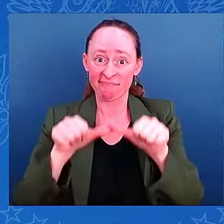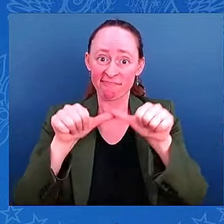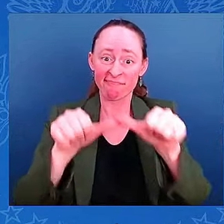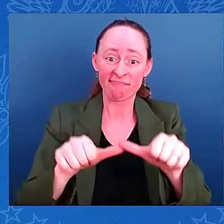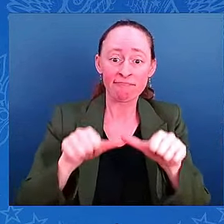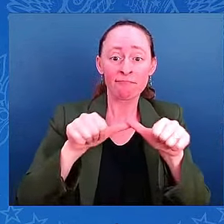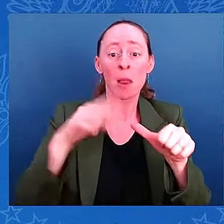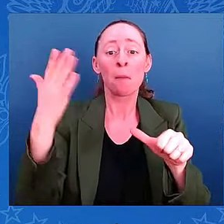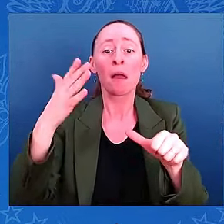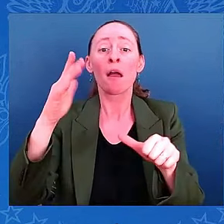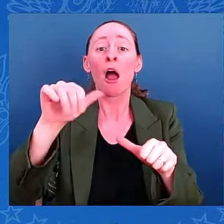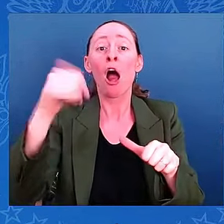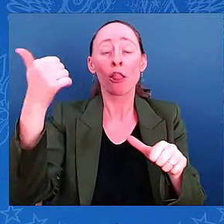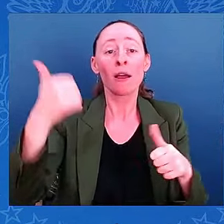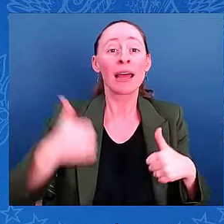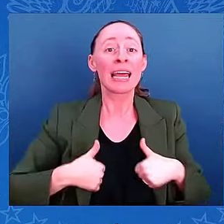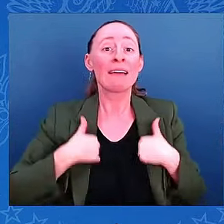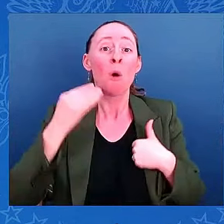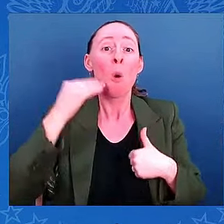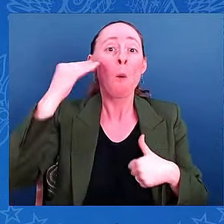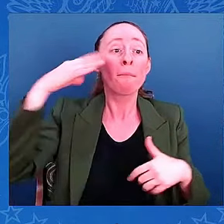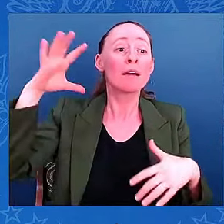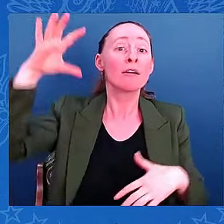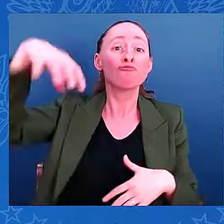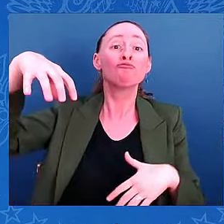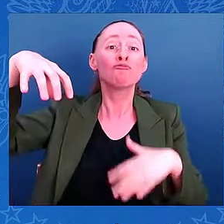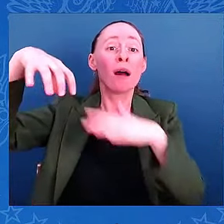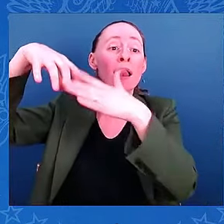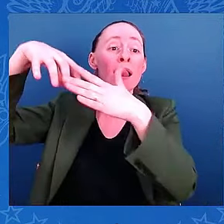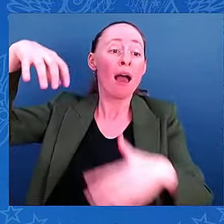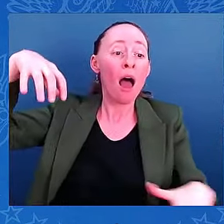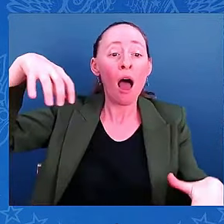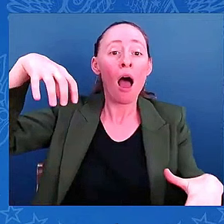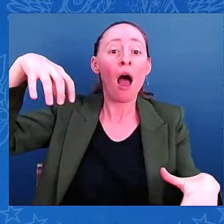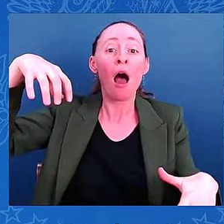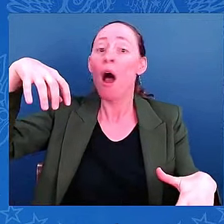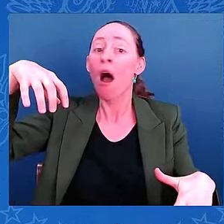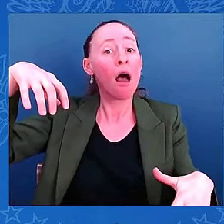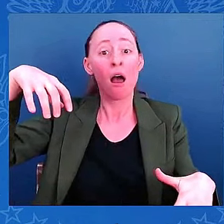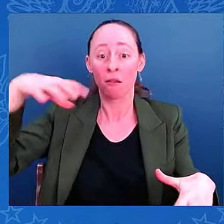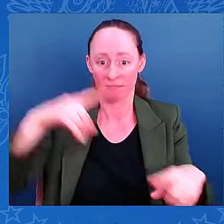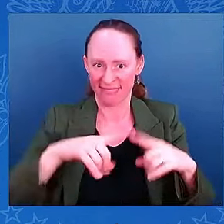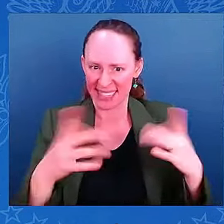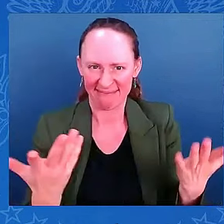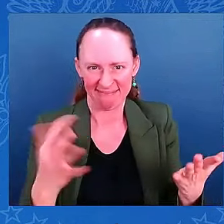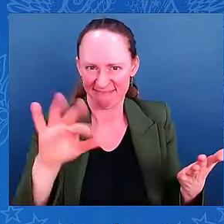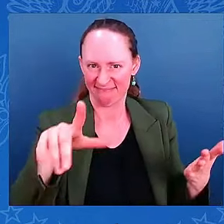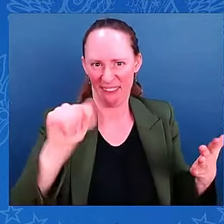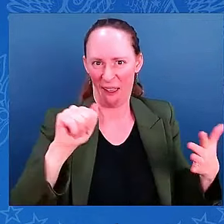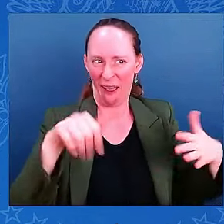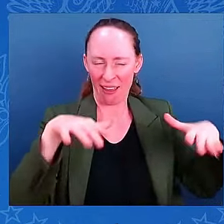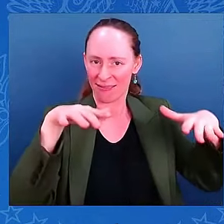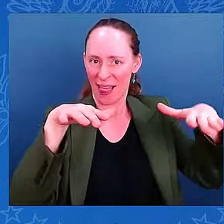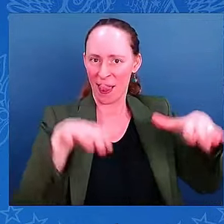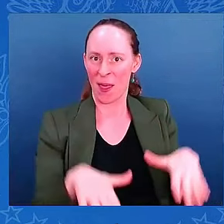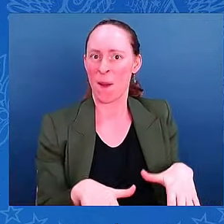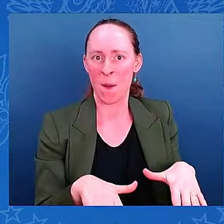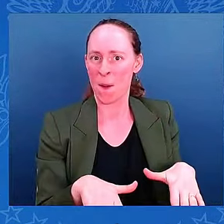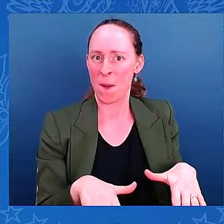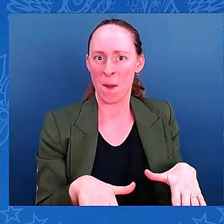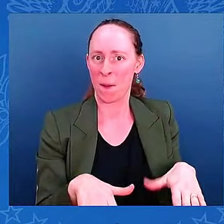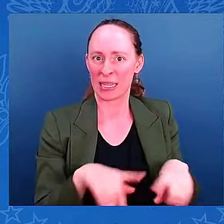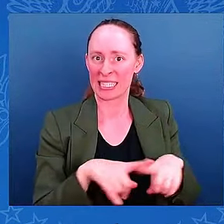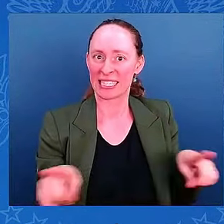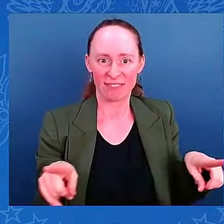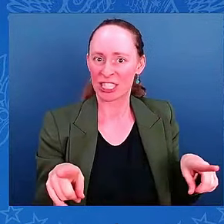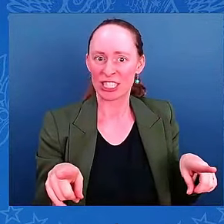some of these rivers are going to be slow to drain. Some of these rivers could stay up for about a week after the storm, and the storm surge will act as a blocker